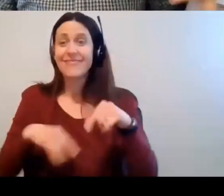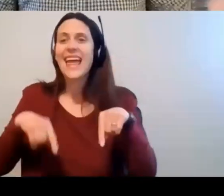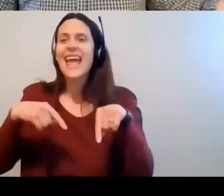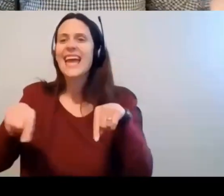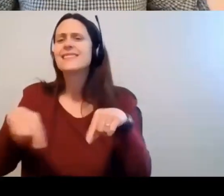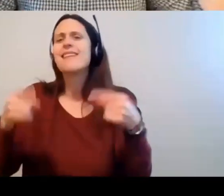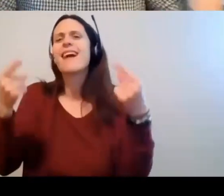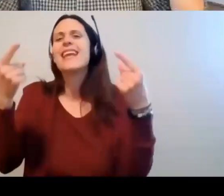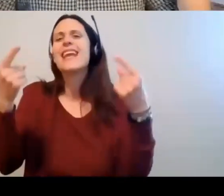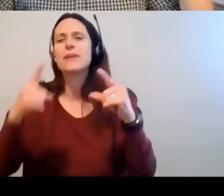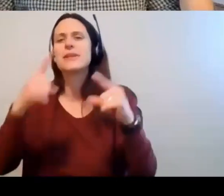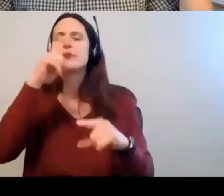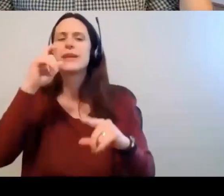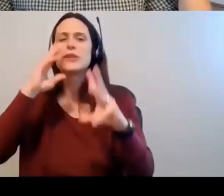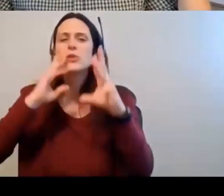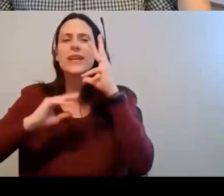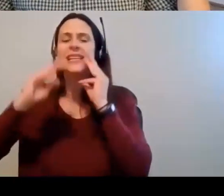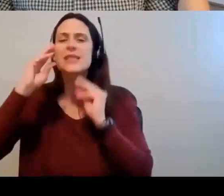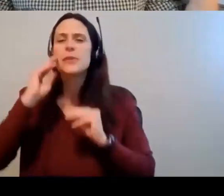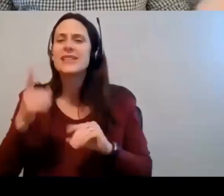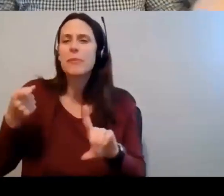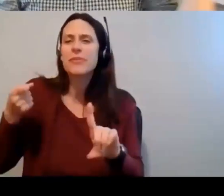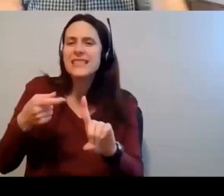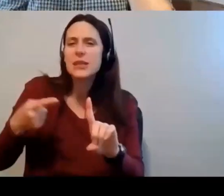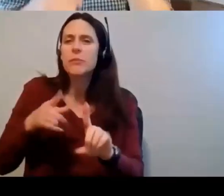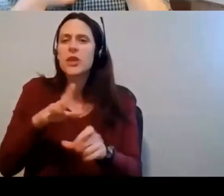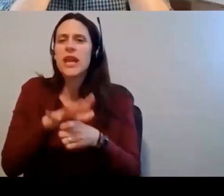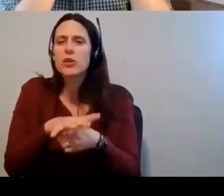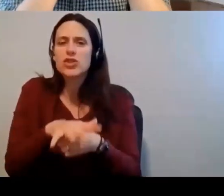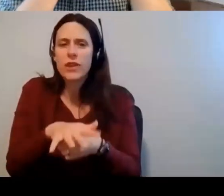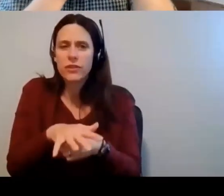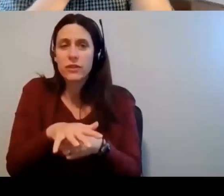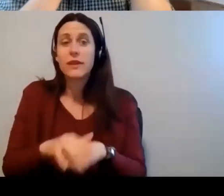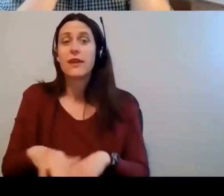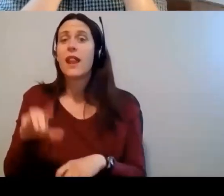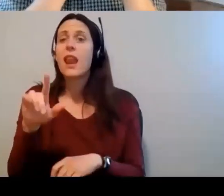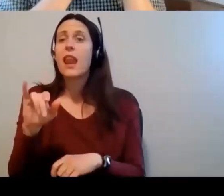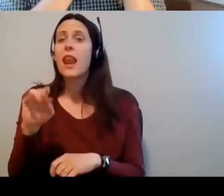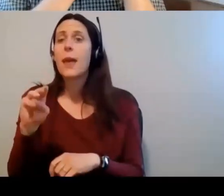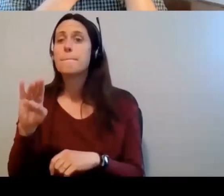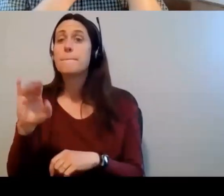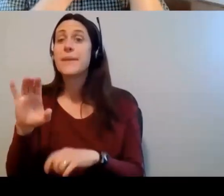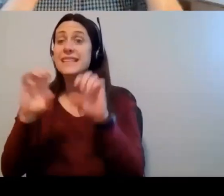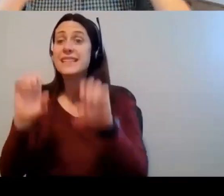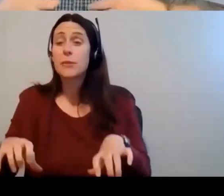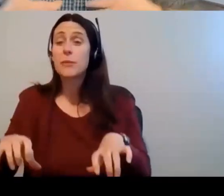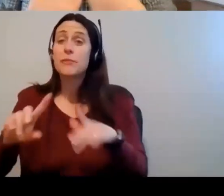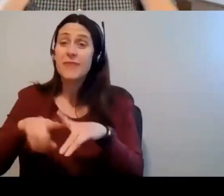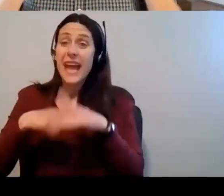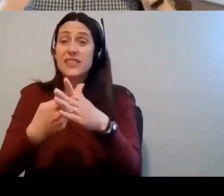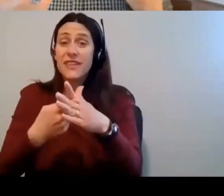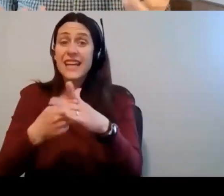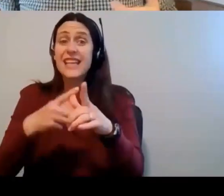anxiety happens because we experience a stimulus or stressor. Our limbic system is activated, our emotional brain takes over, and then